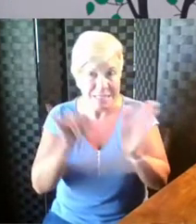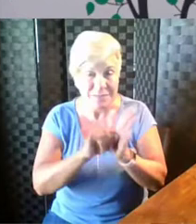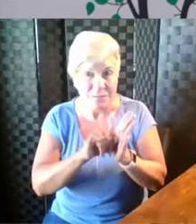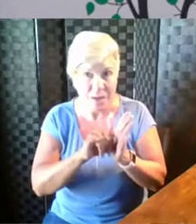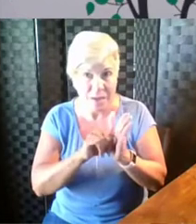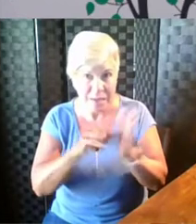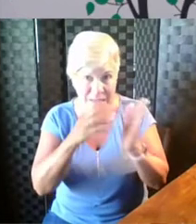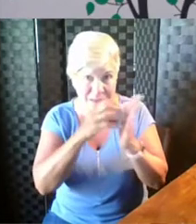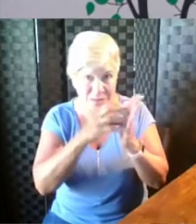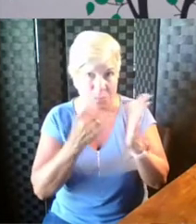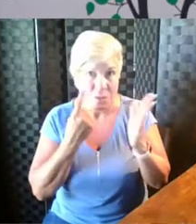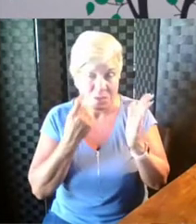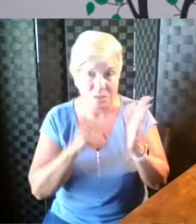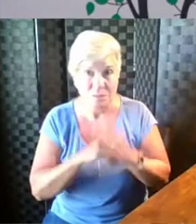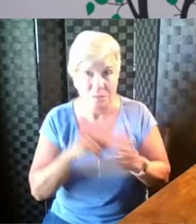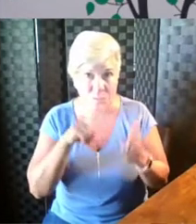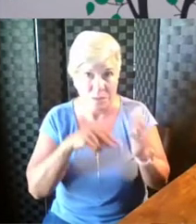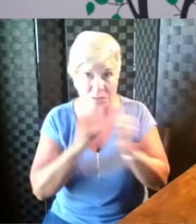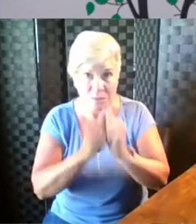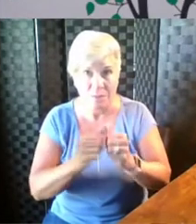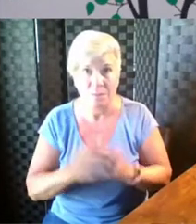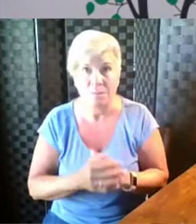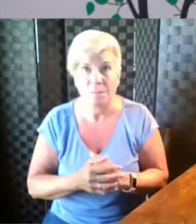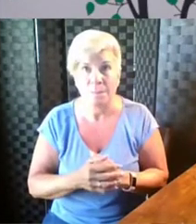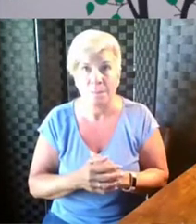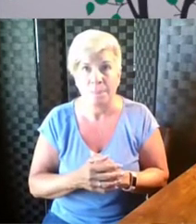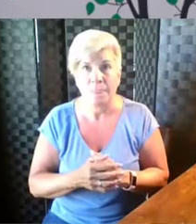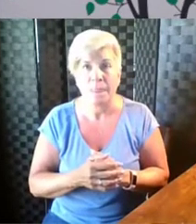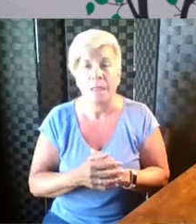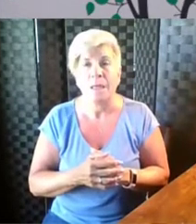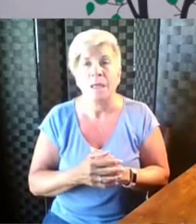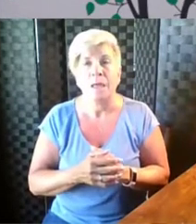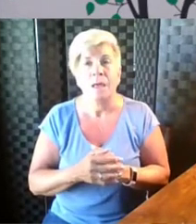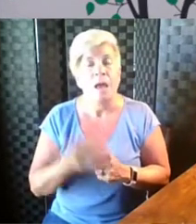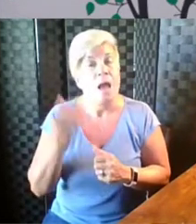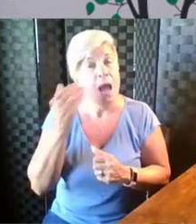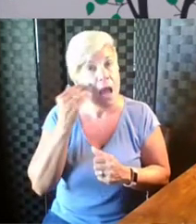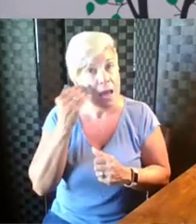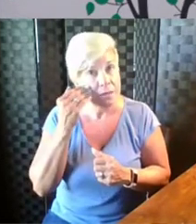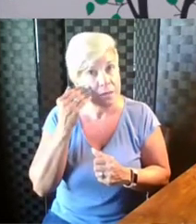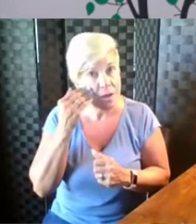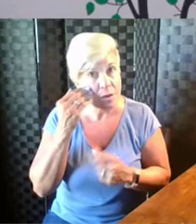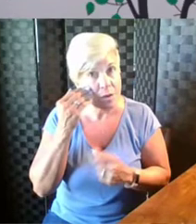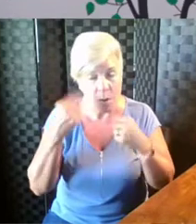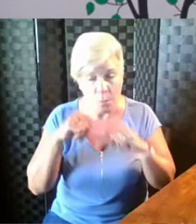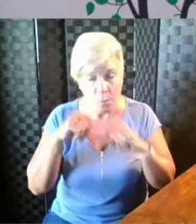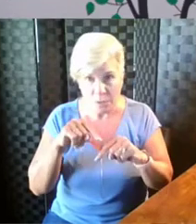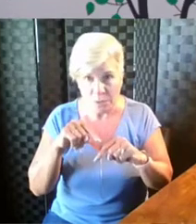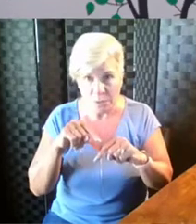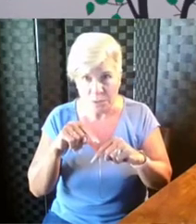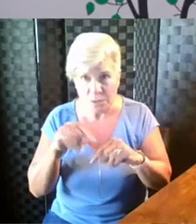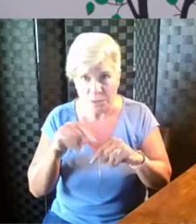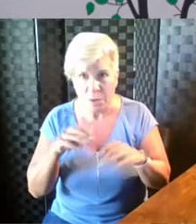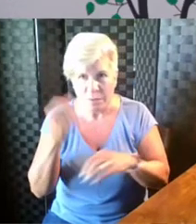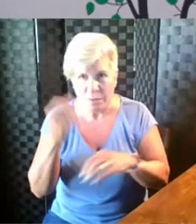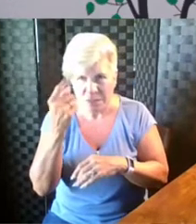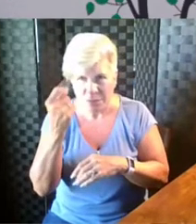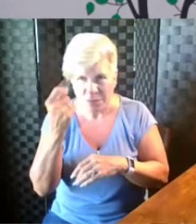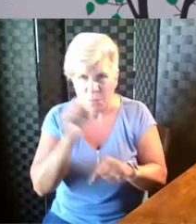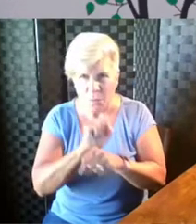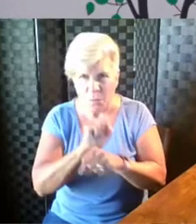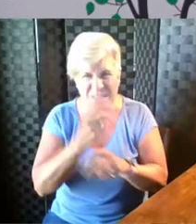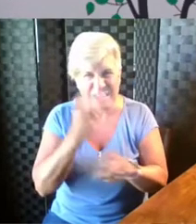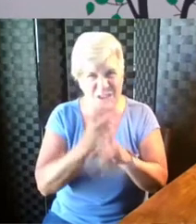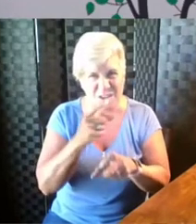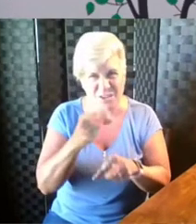identify in the article that we read together. Now, I know that as we're doing all this comprehension work, it's